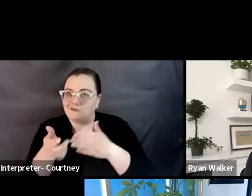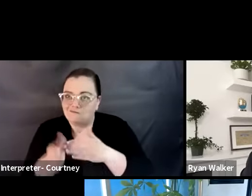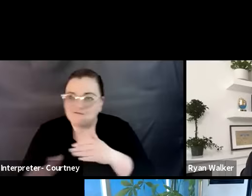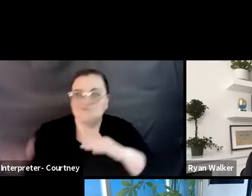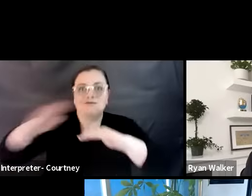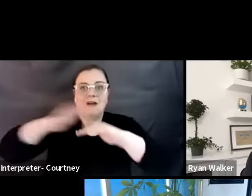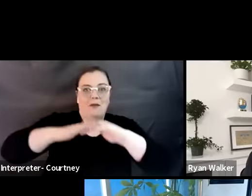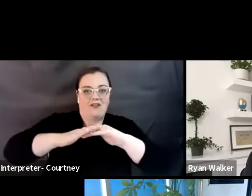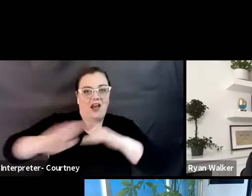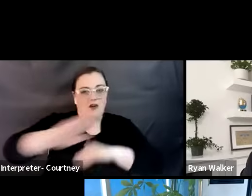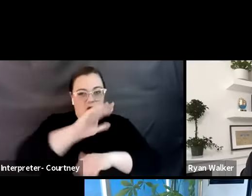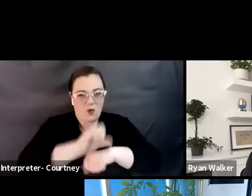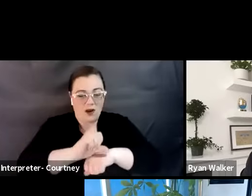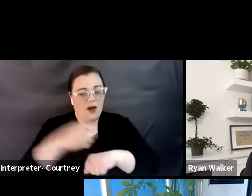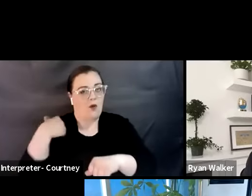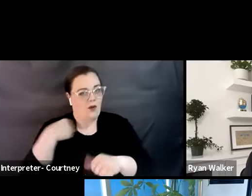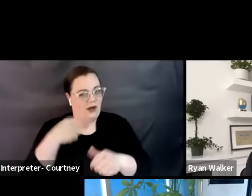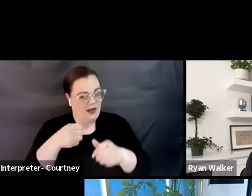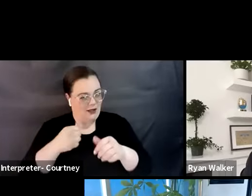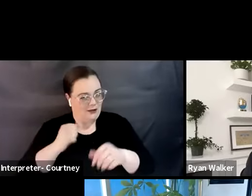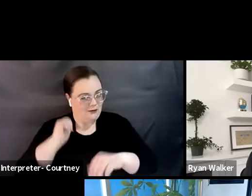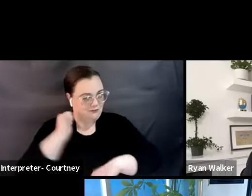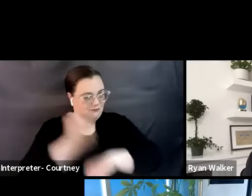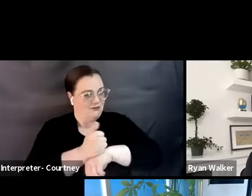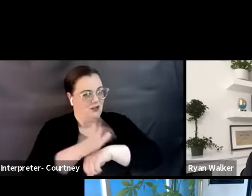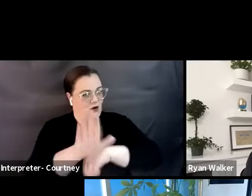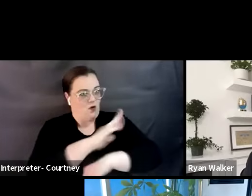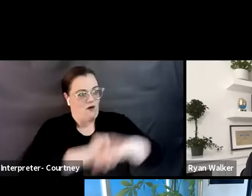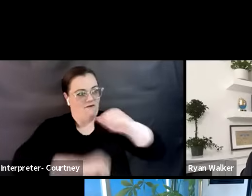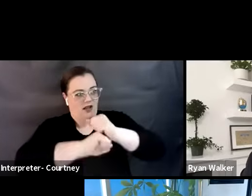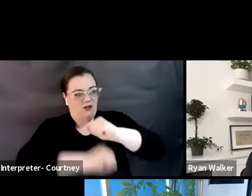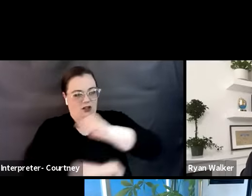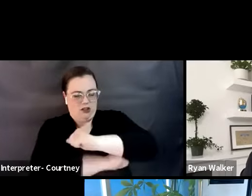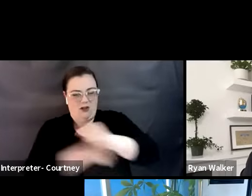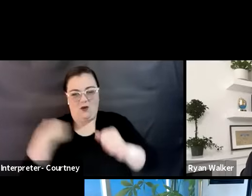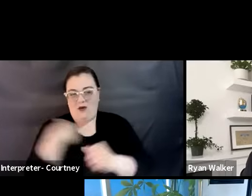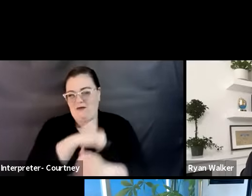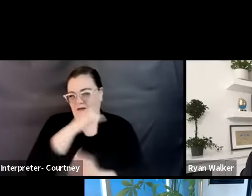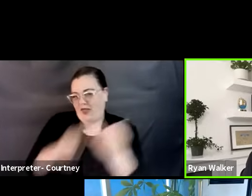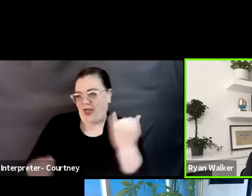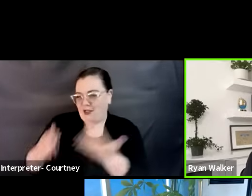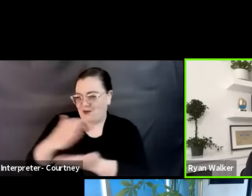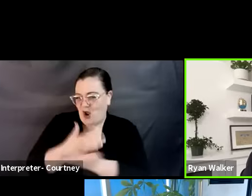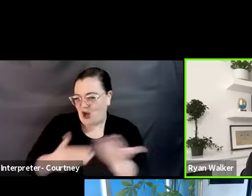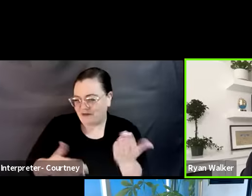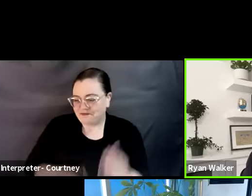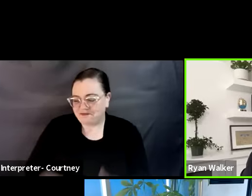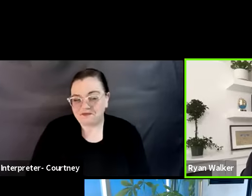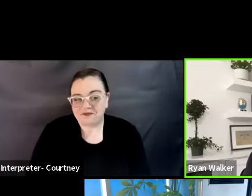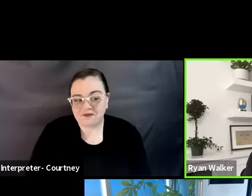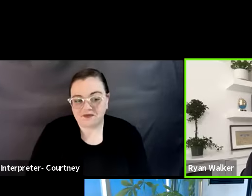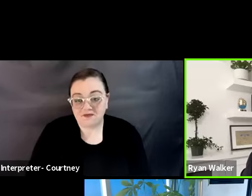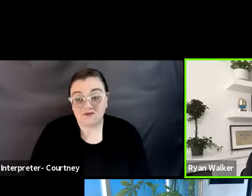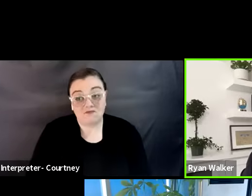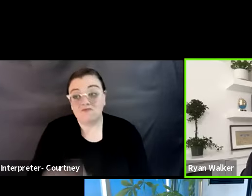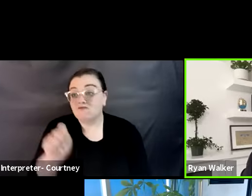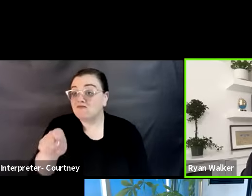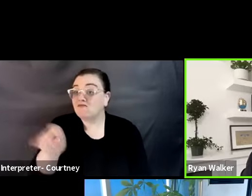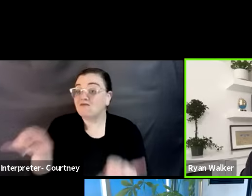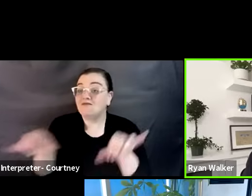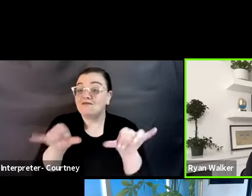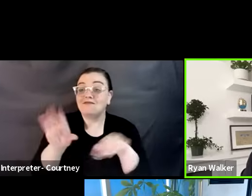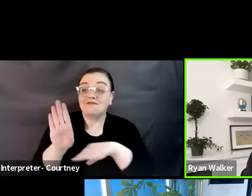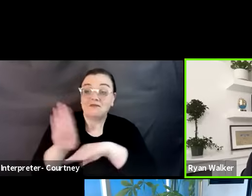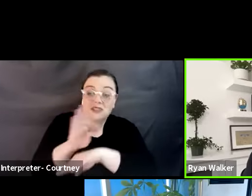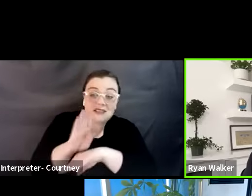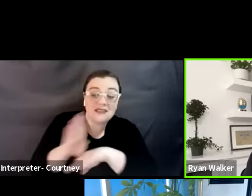We work from the foundation that you've created. Yeah. So that's always important to have. Absolutely. Just like a business, you're not ready to market